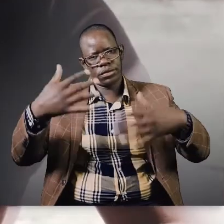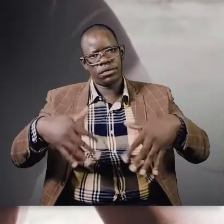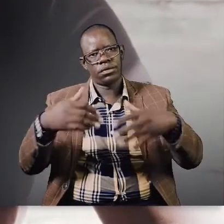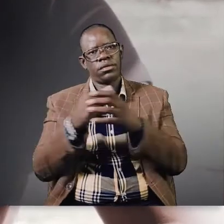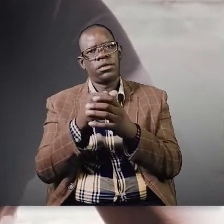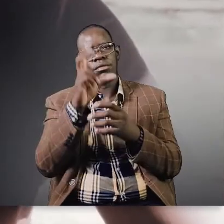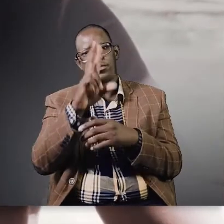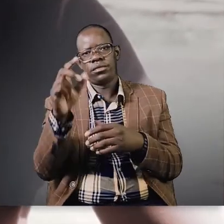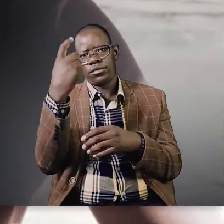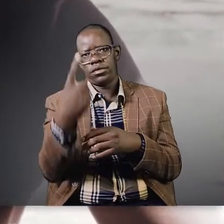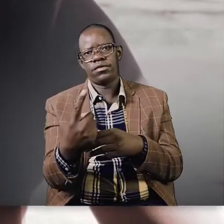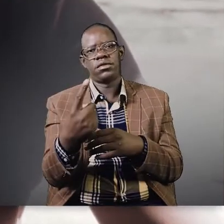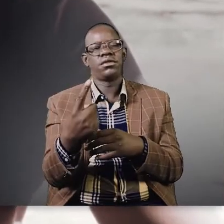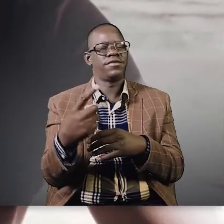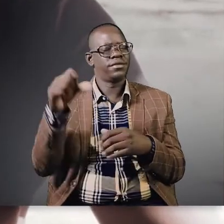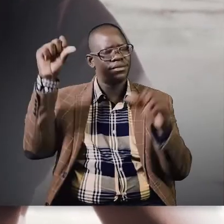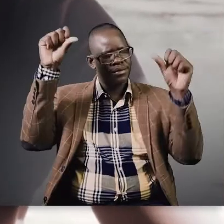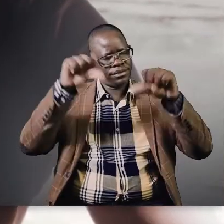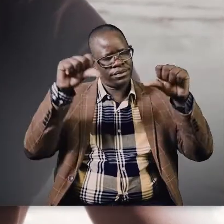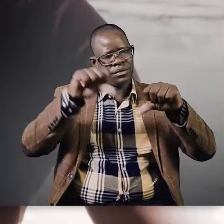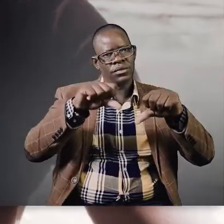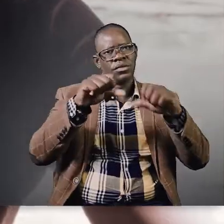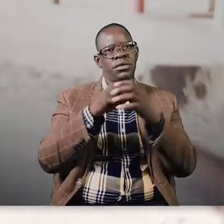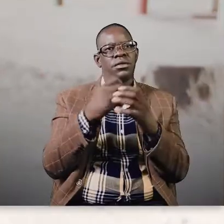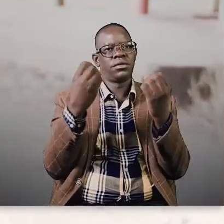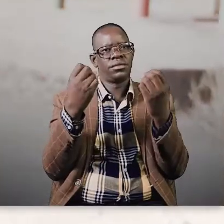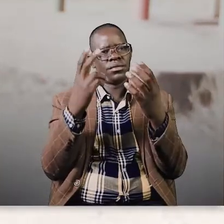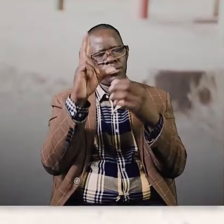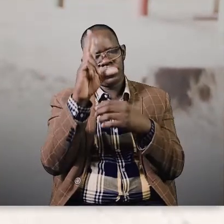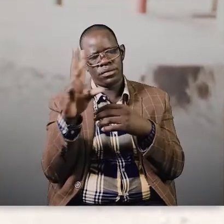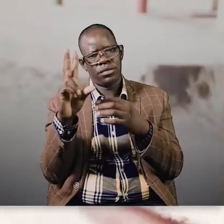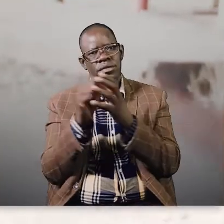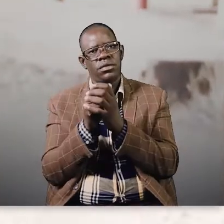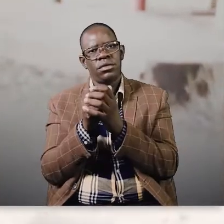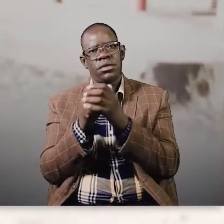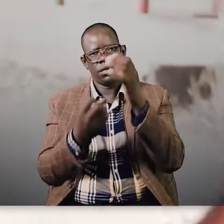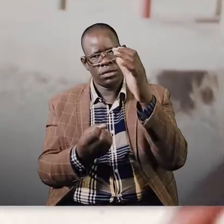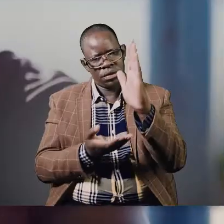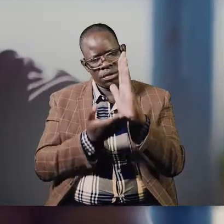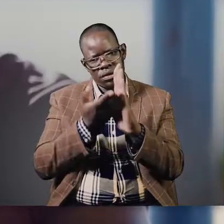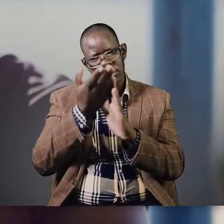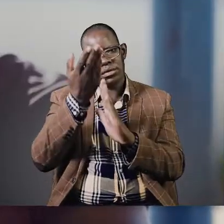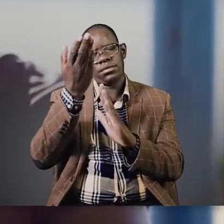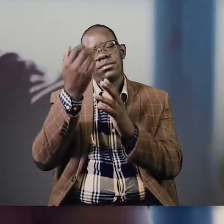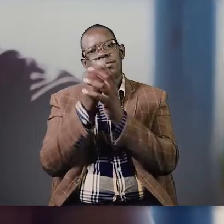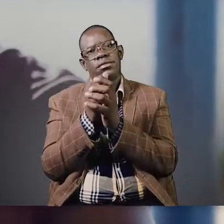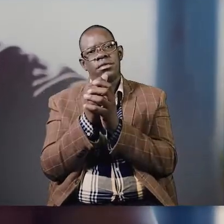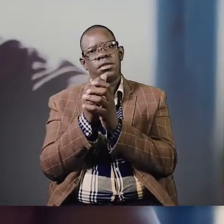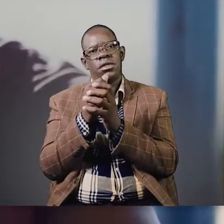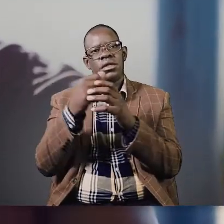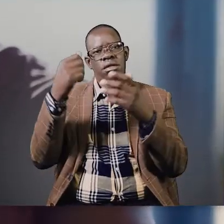It is actually worse in urban areas where we find a high population density and increased industrialization, where